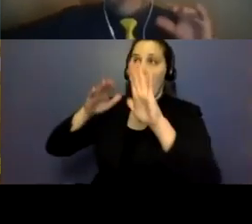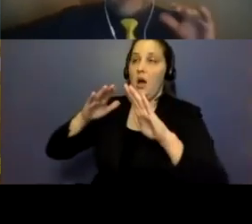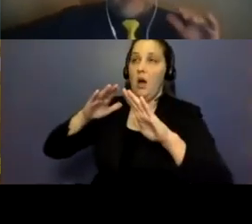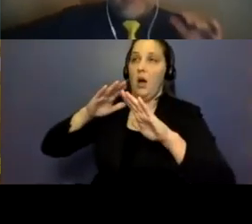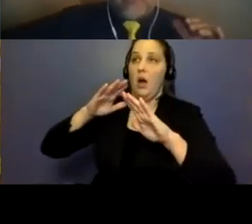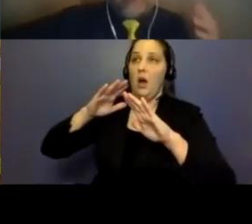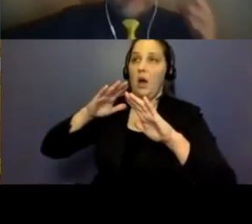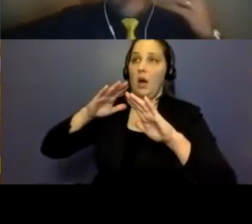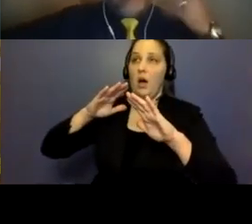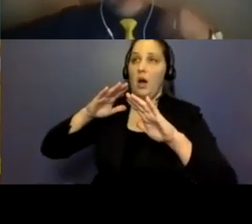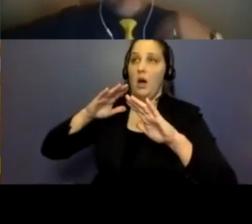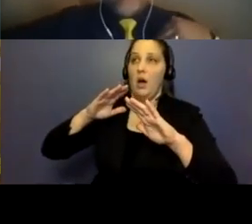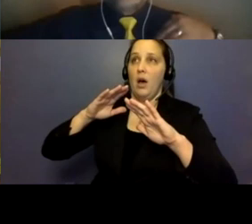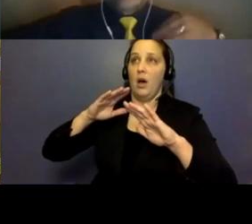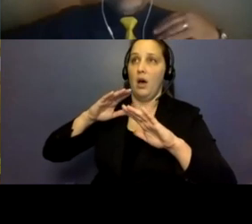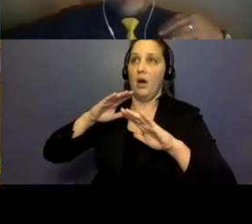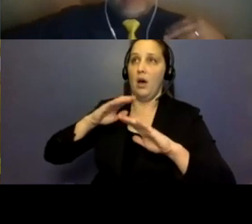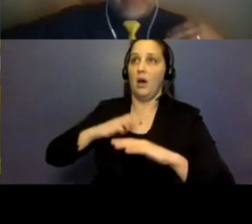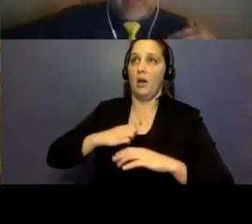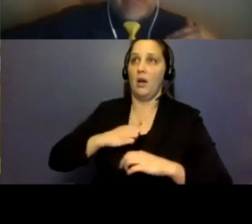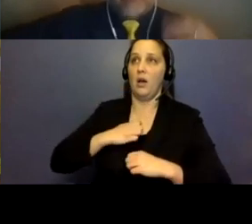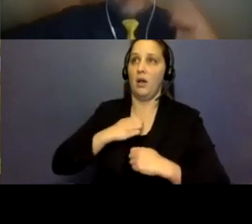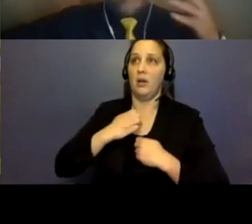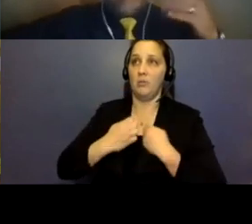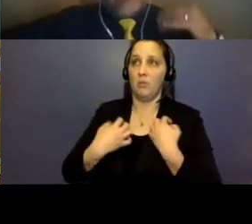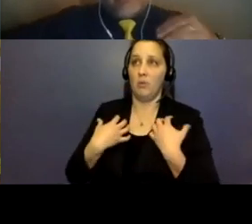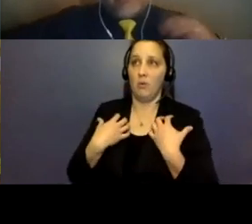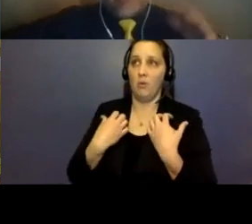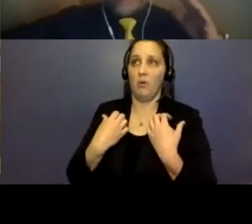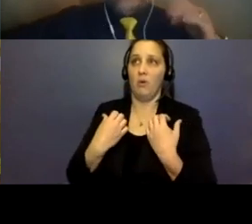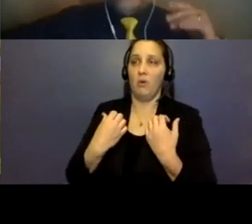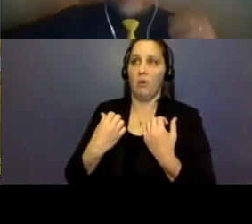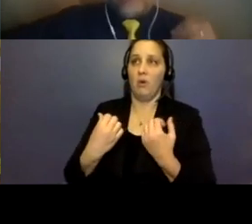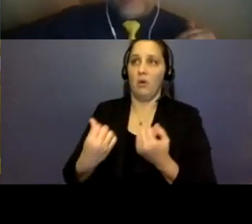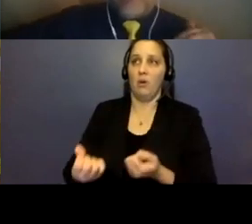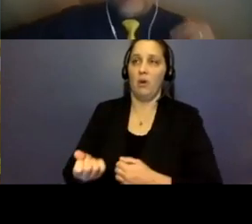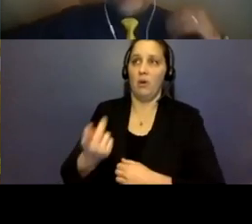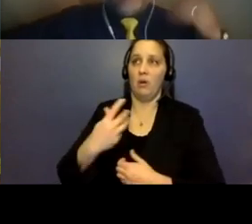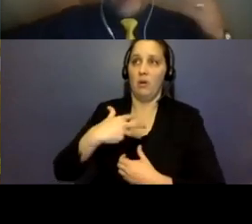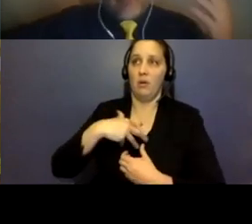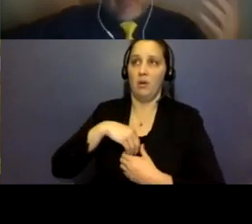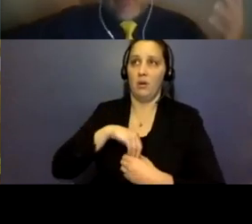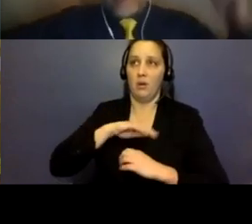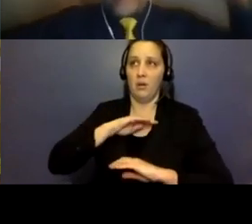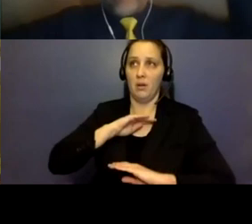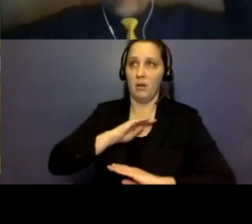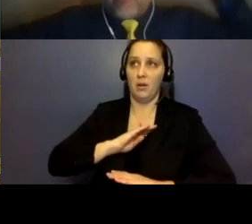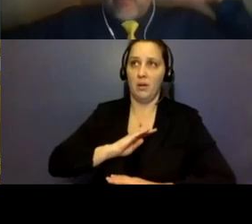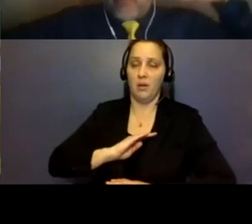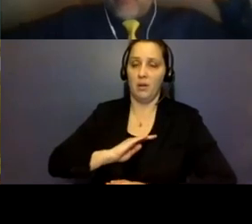allowed the emotional wellness to come back to me, going